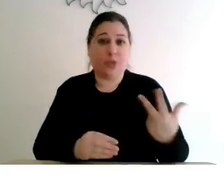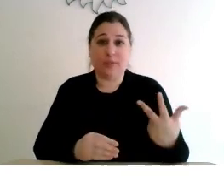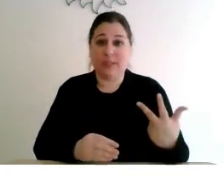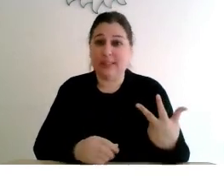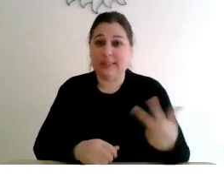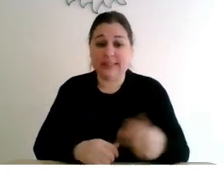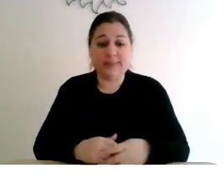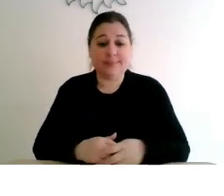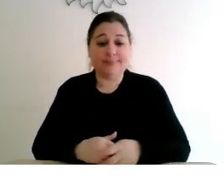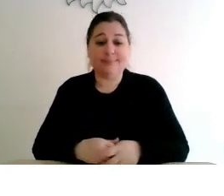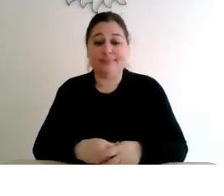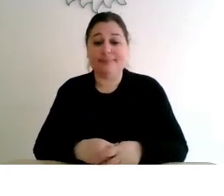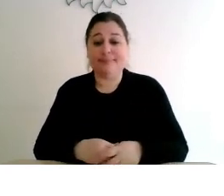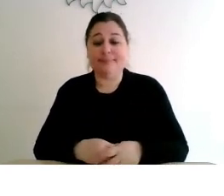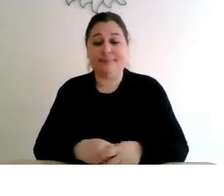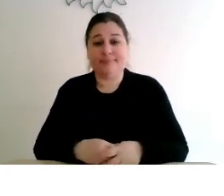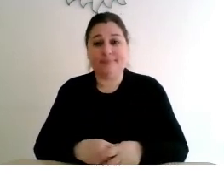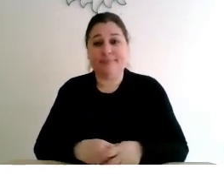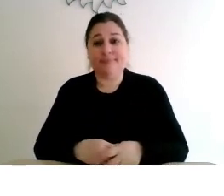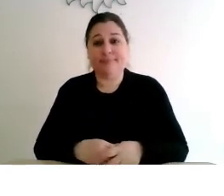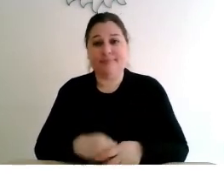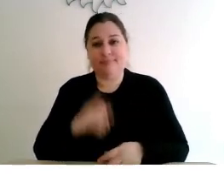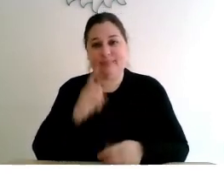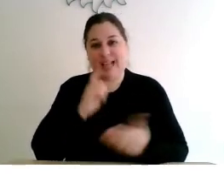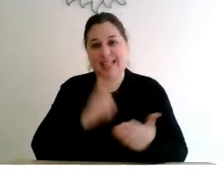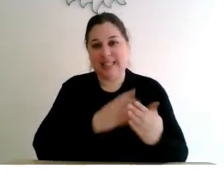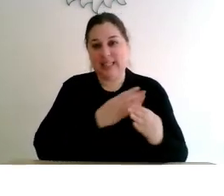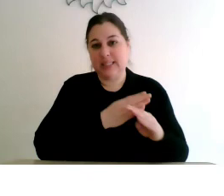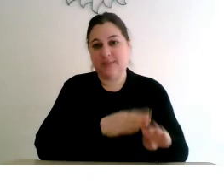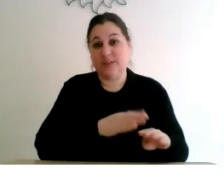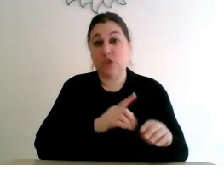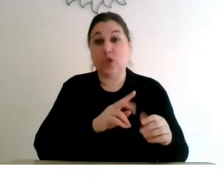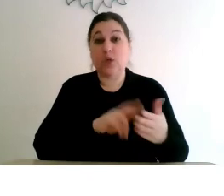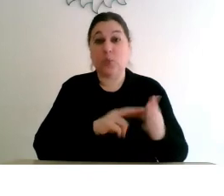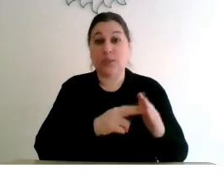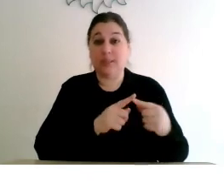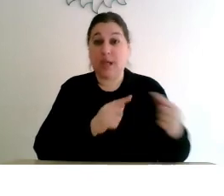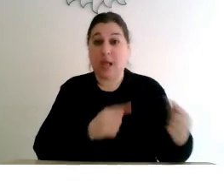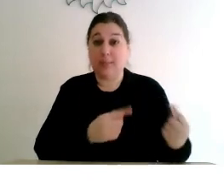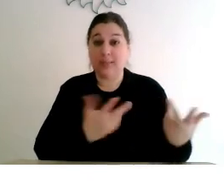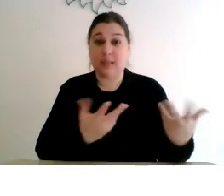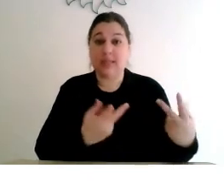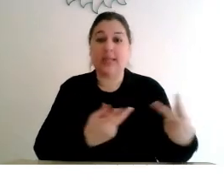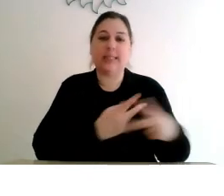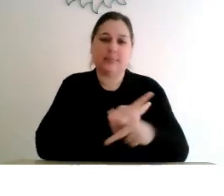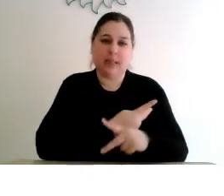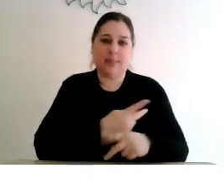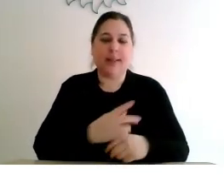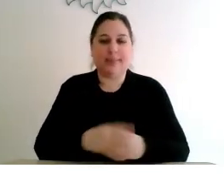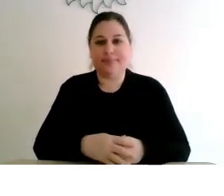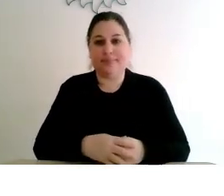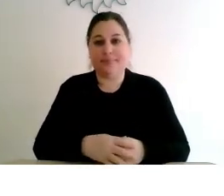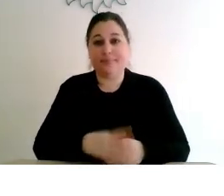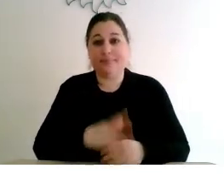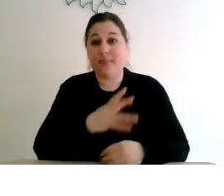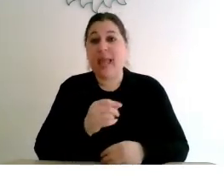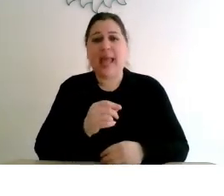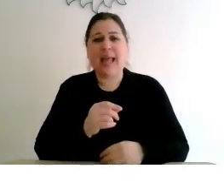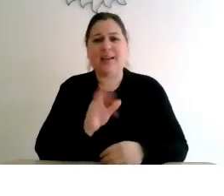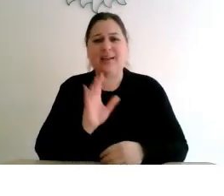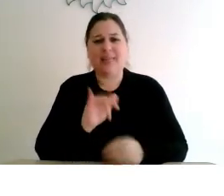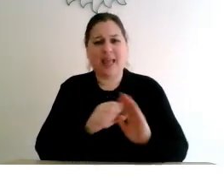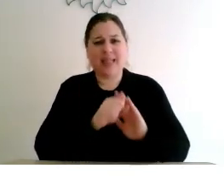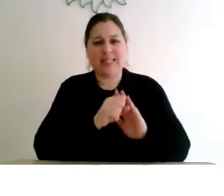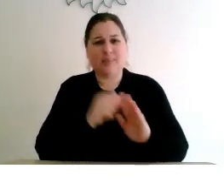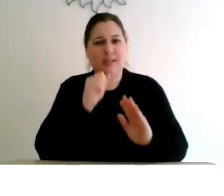multiply by 5 because it's division. X is less than 50. Just keep the same symbol. Look, it's the